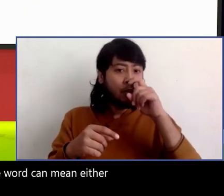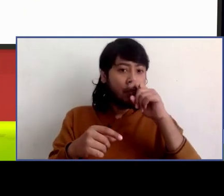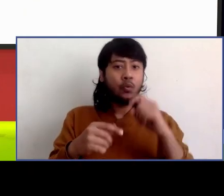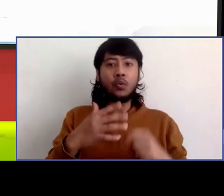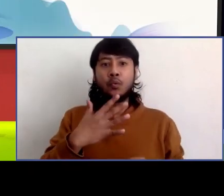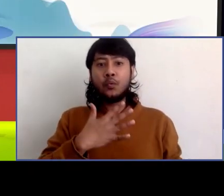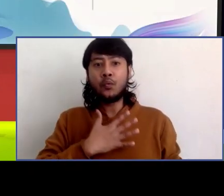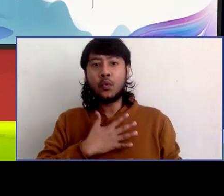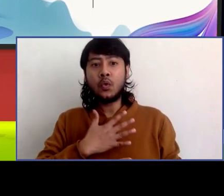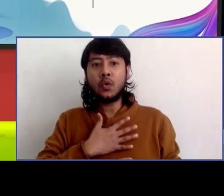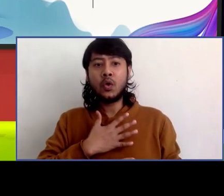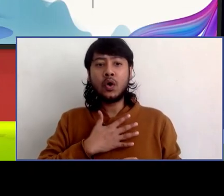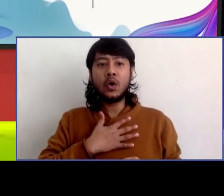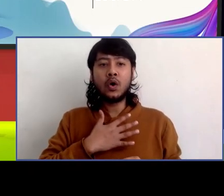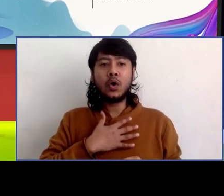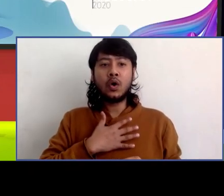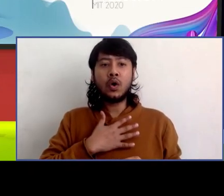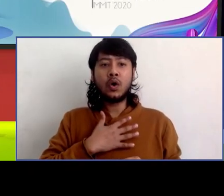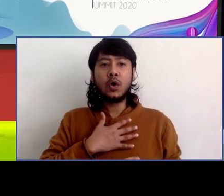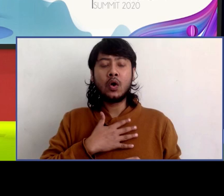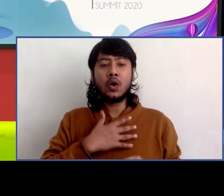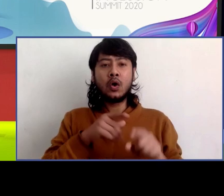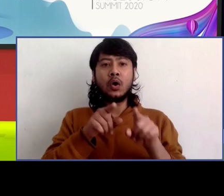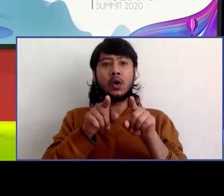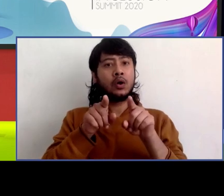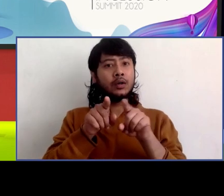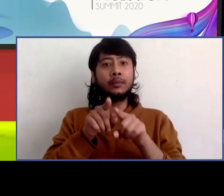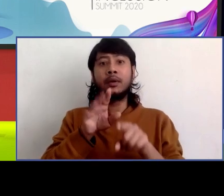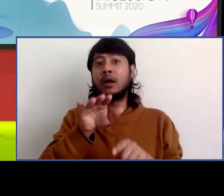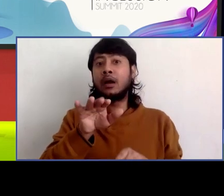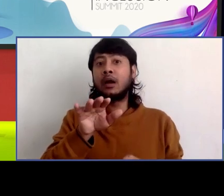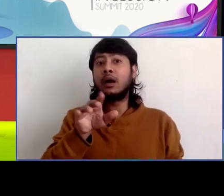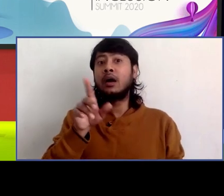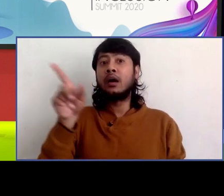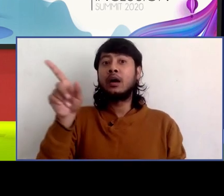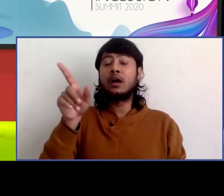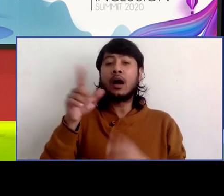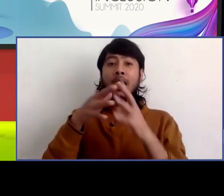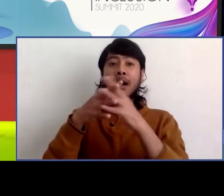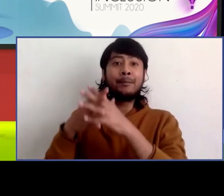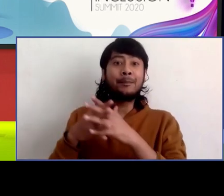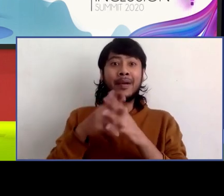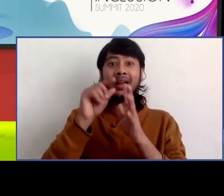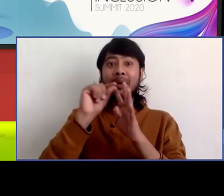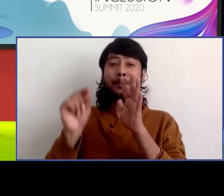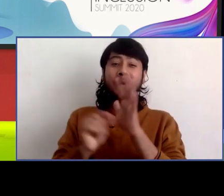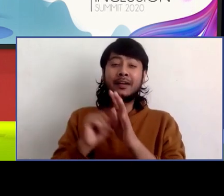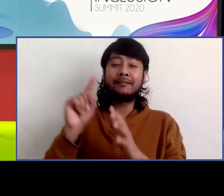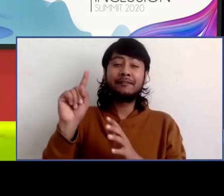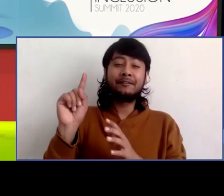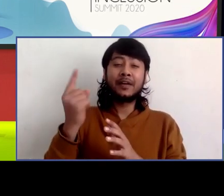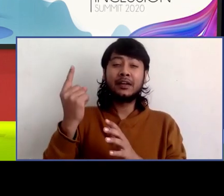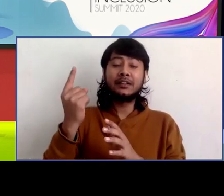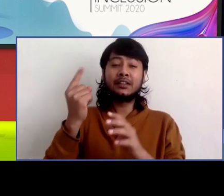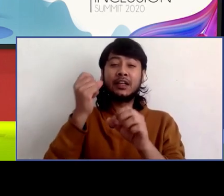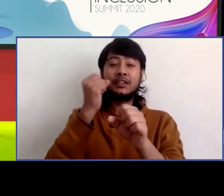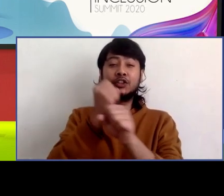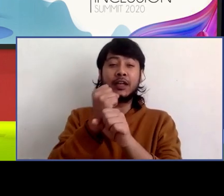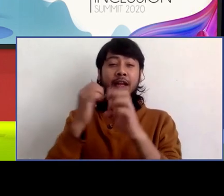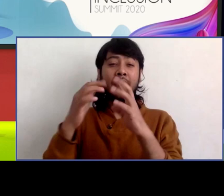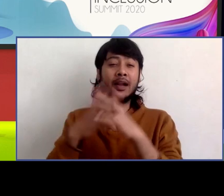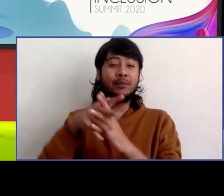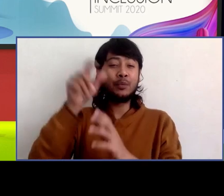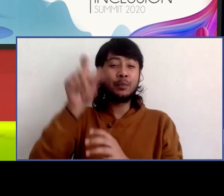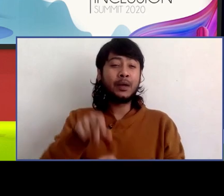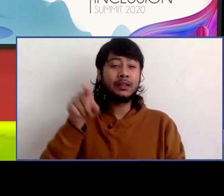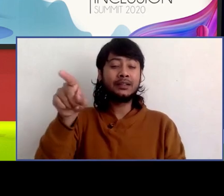first American President George Washington's favorite color. I'm sure some of you are following the elections. And